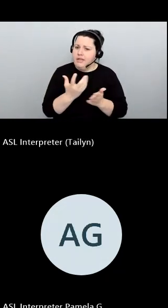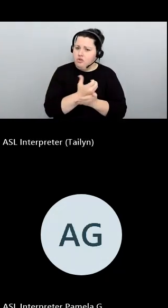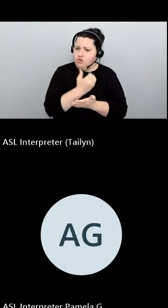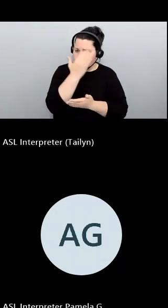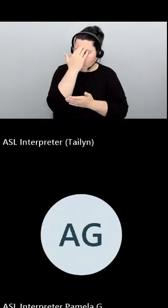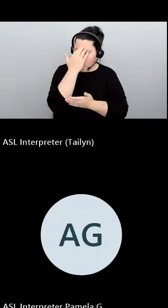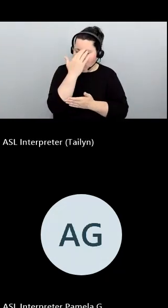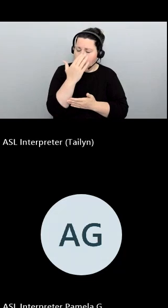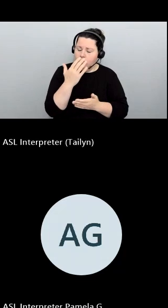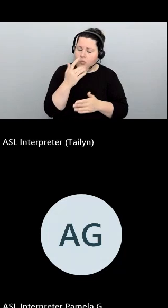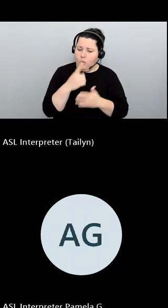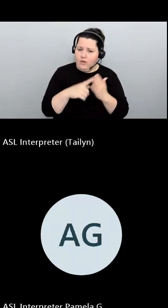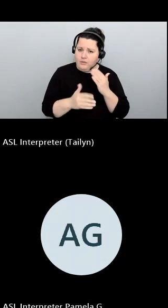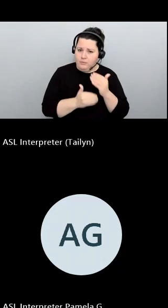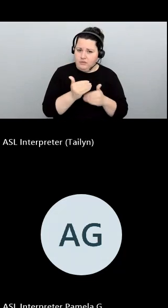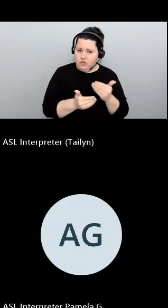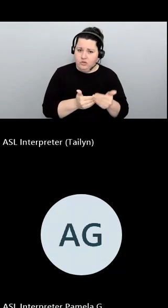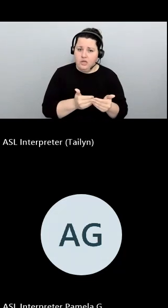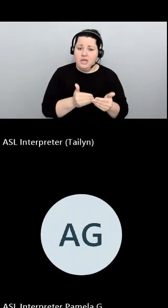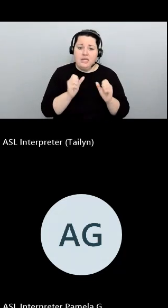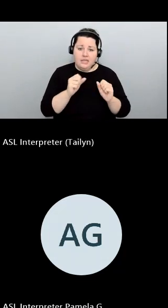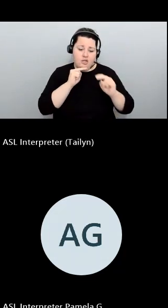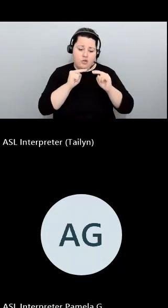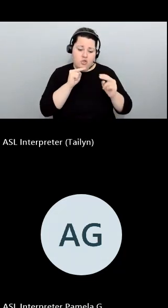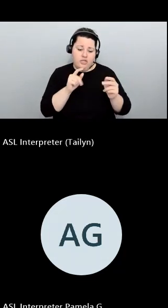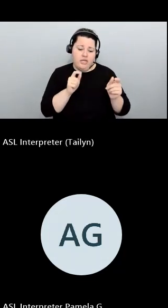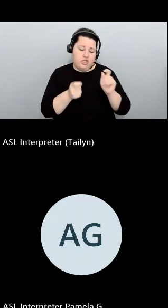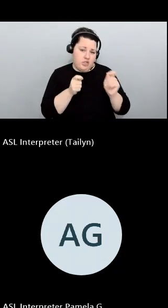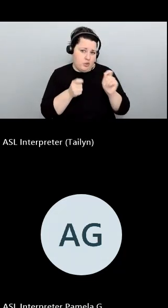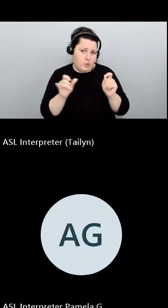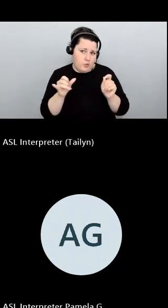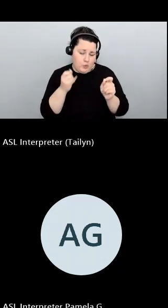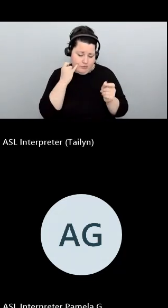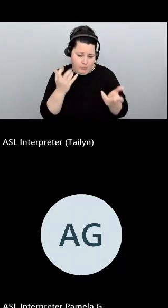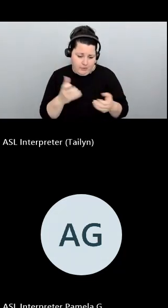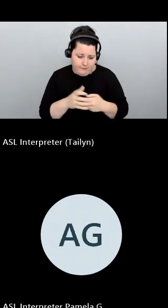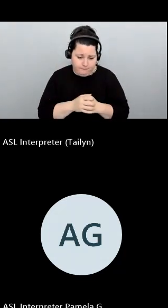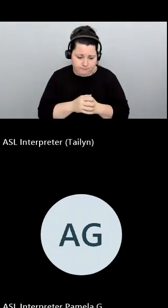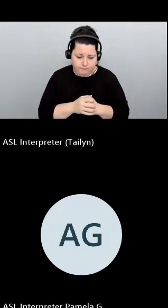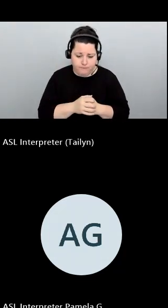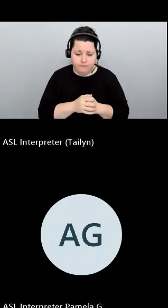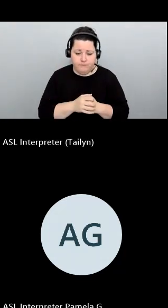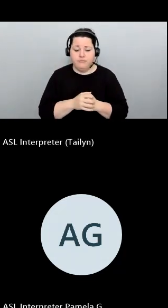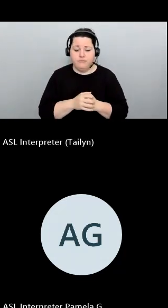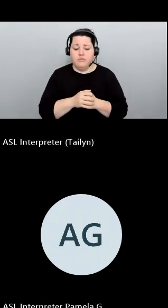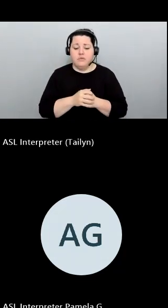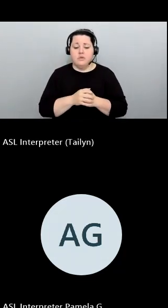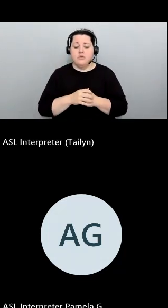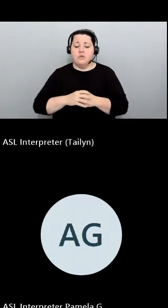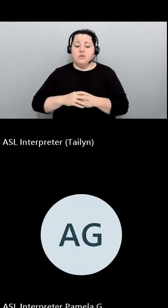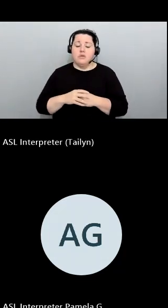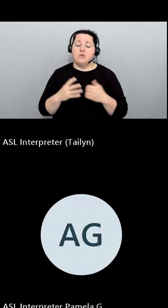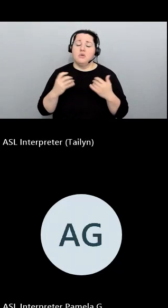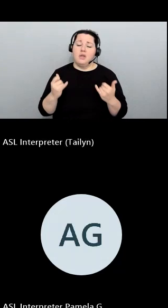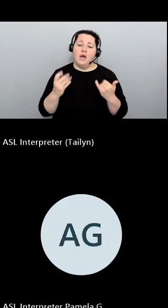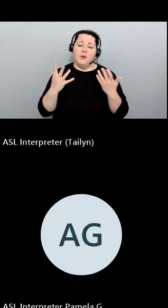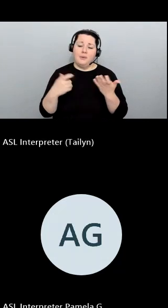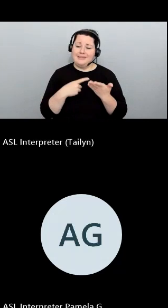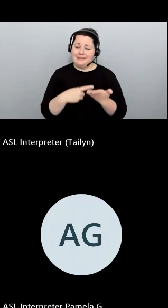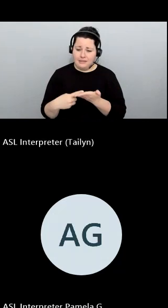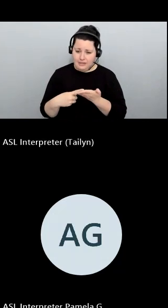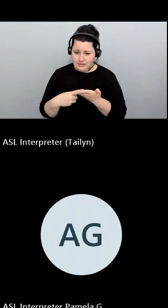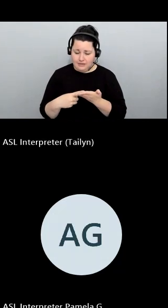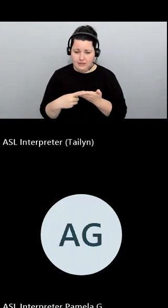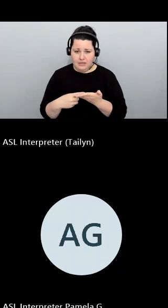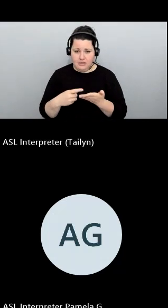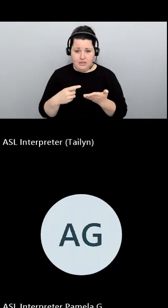negotiate changes to it through our contract negotiation process. So I want to get a little discussion in here now. I've been